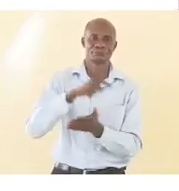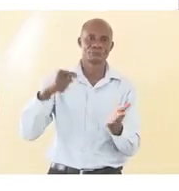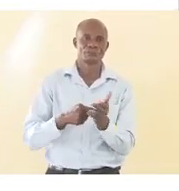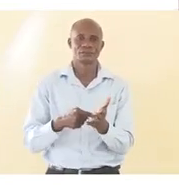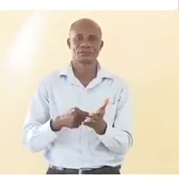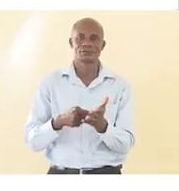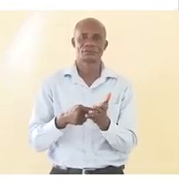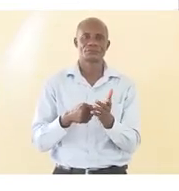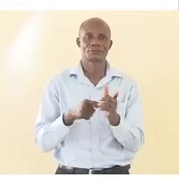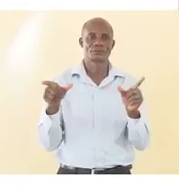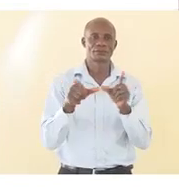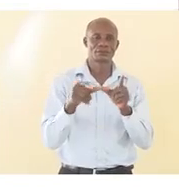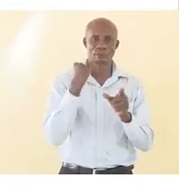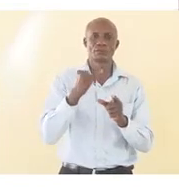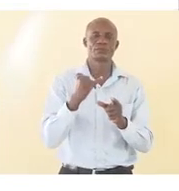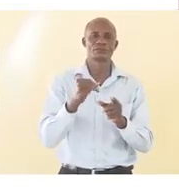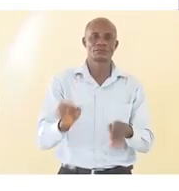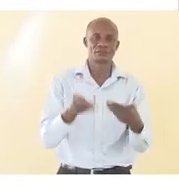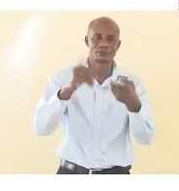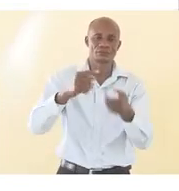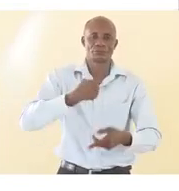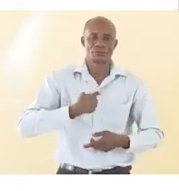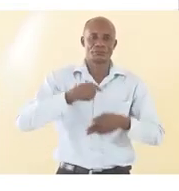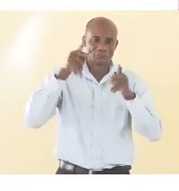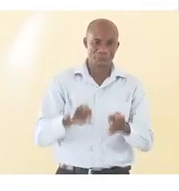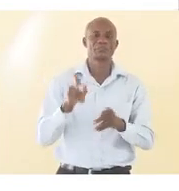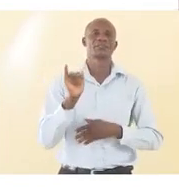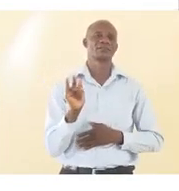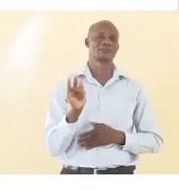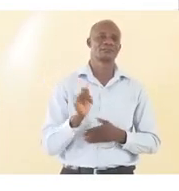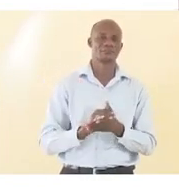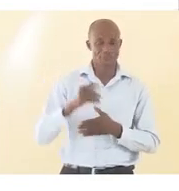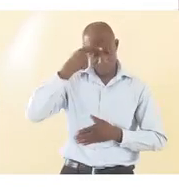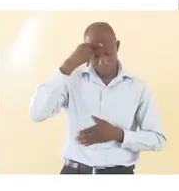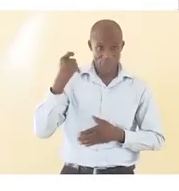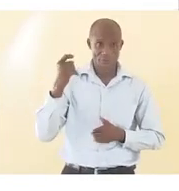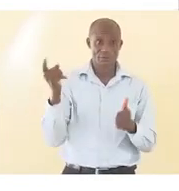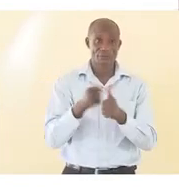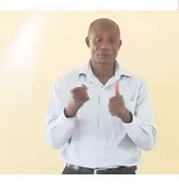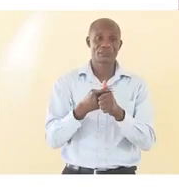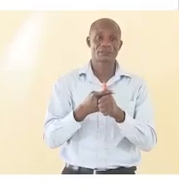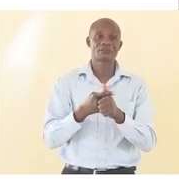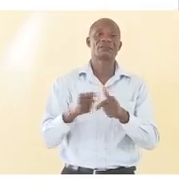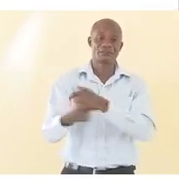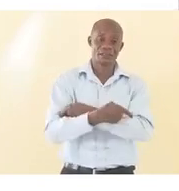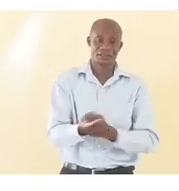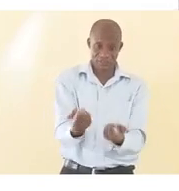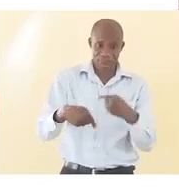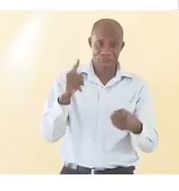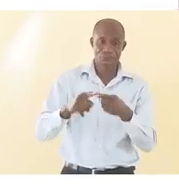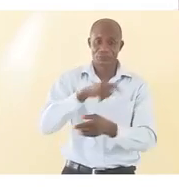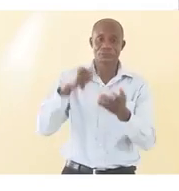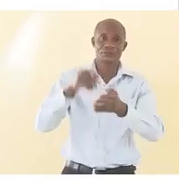This question is like, it's thrown to me personally. Uh-huh. Yes. Because the first day I stepped into